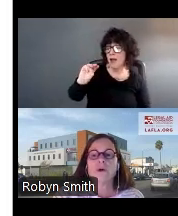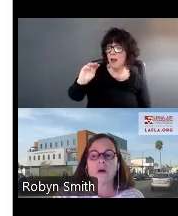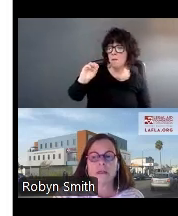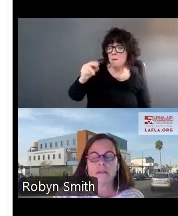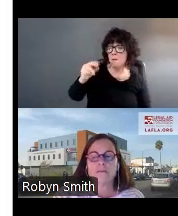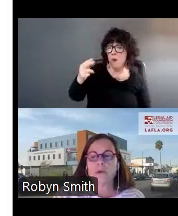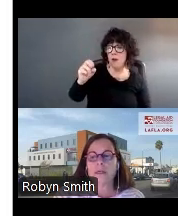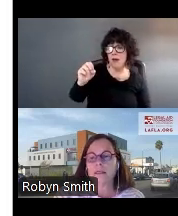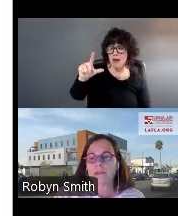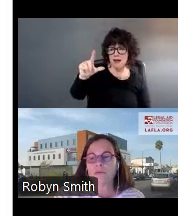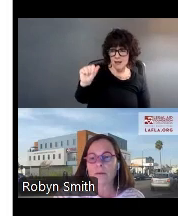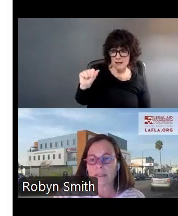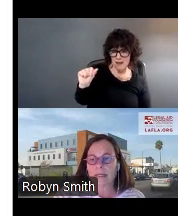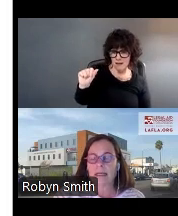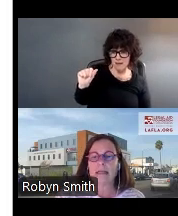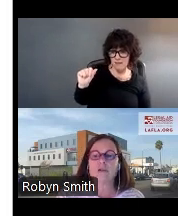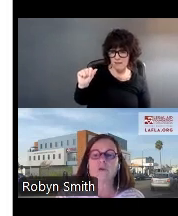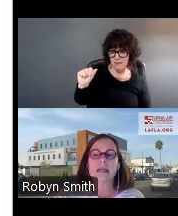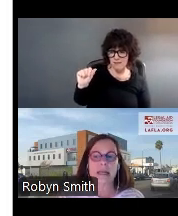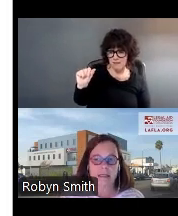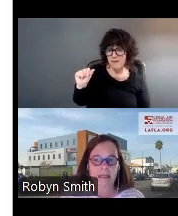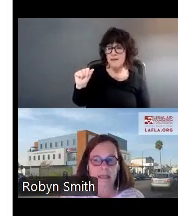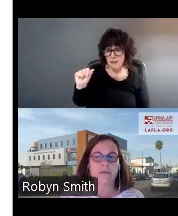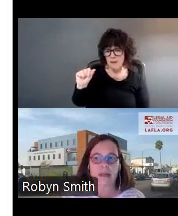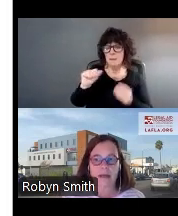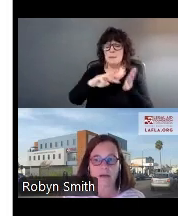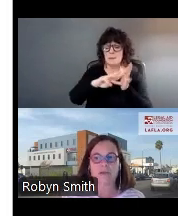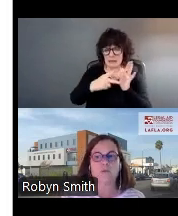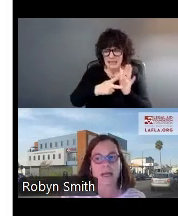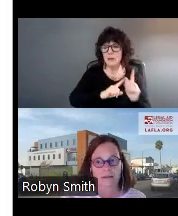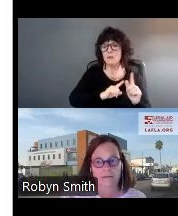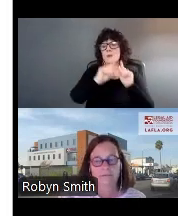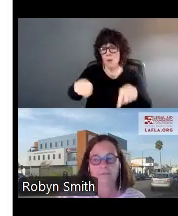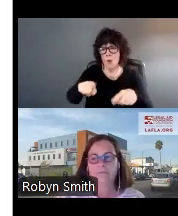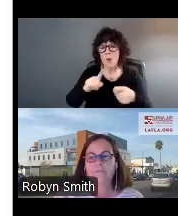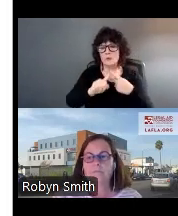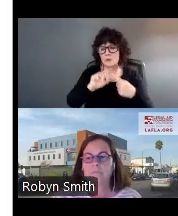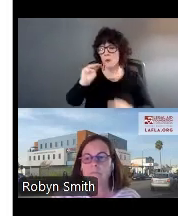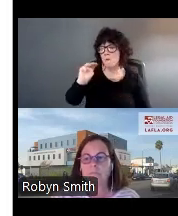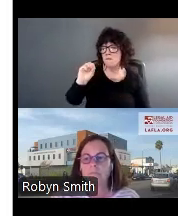you can go onto Mohila's website and create an account there as well.